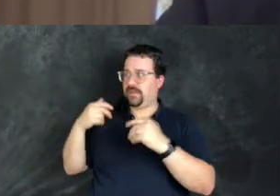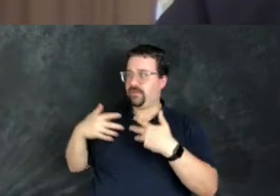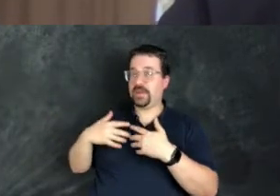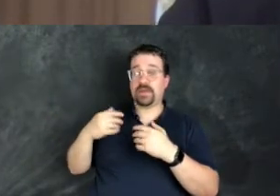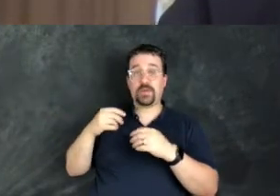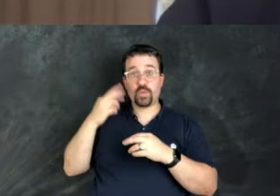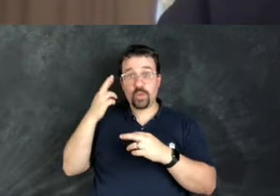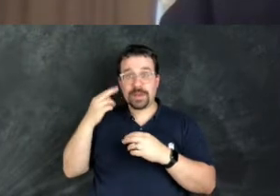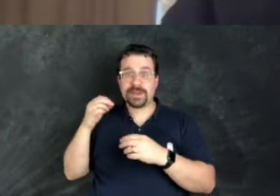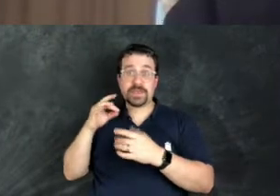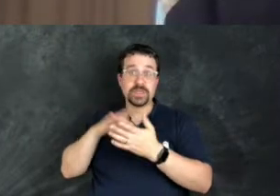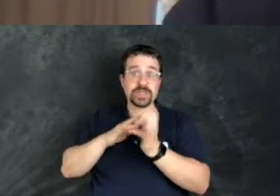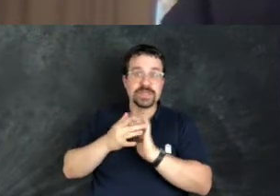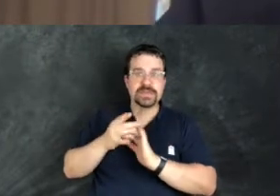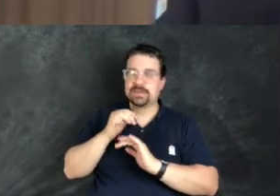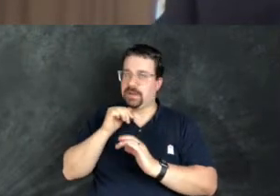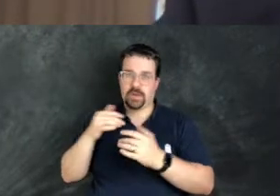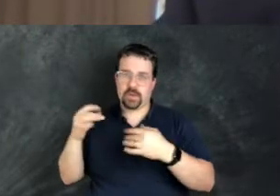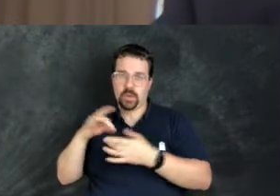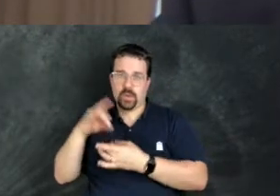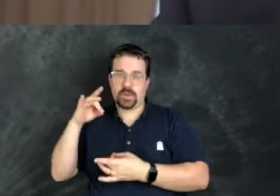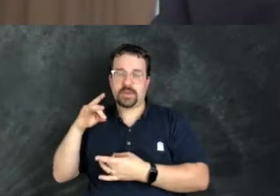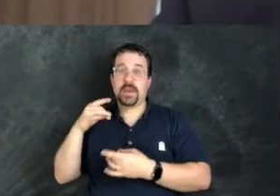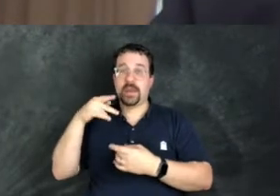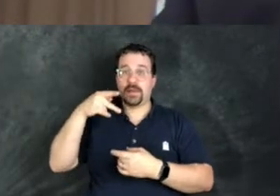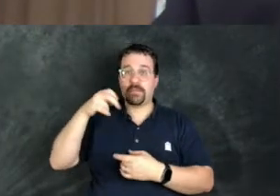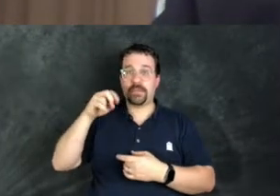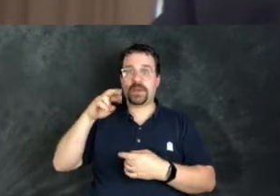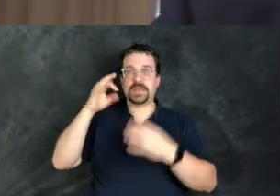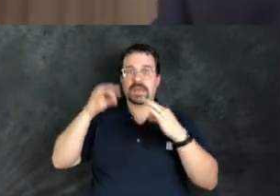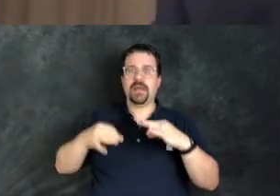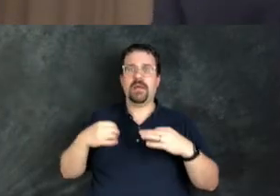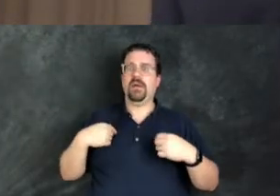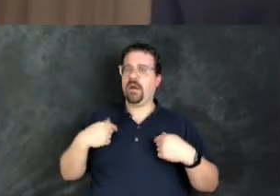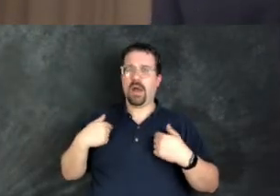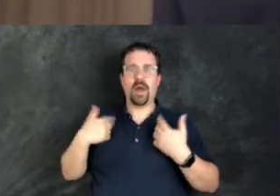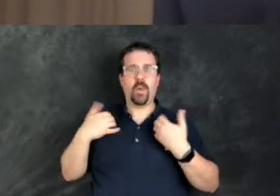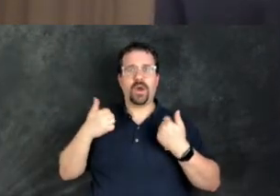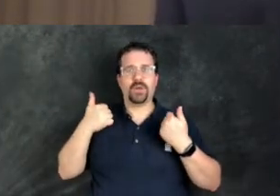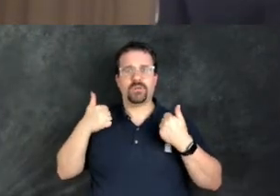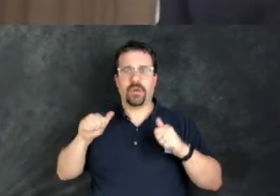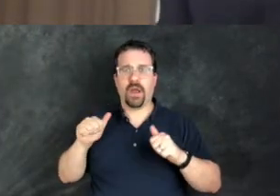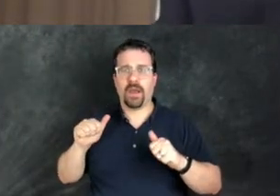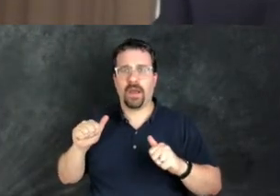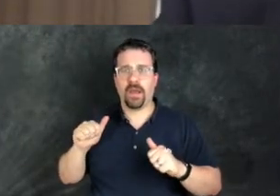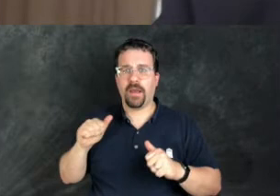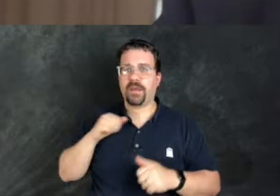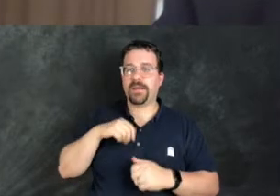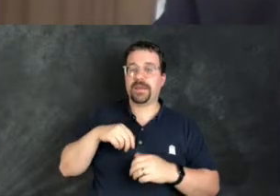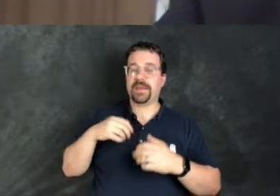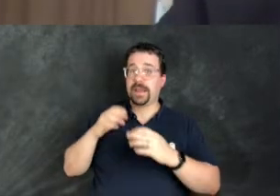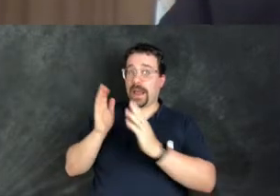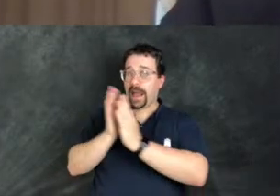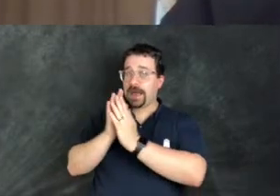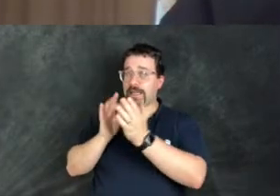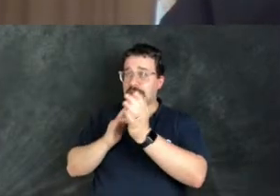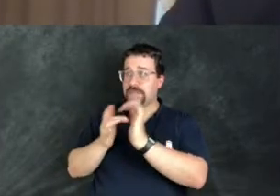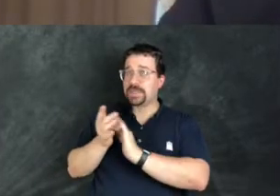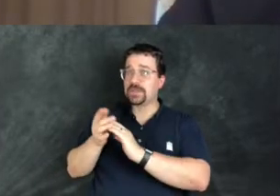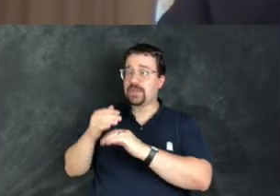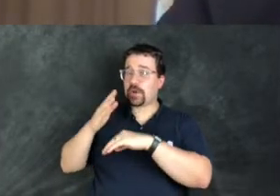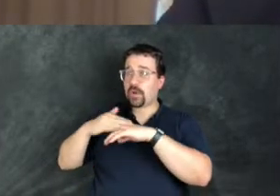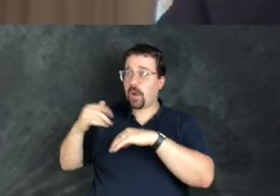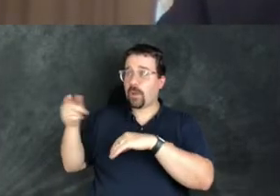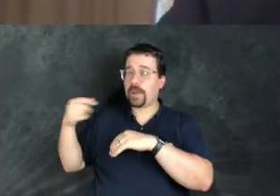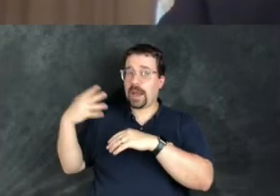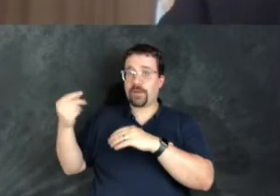is Jesus, not a ghost, Peter decides he'd like to do an experiment. He asks Jesus